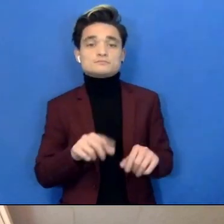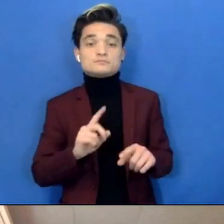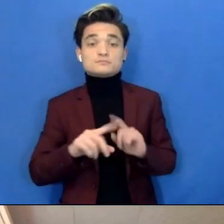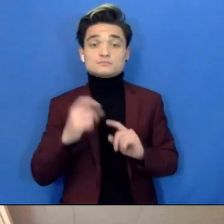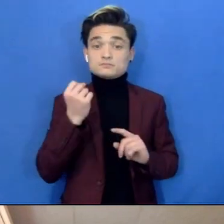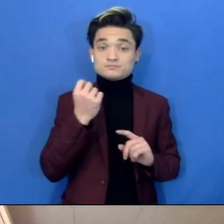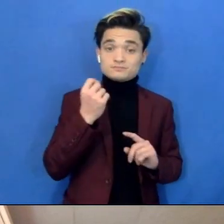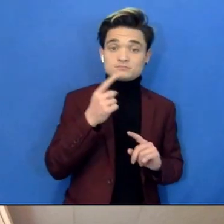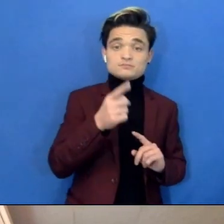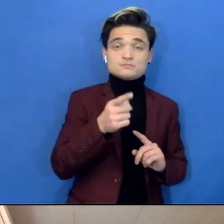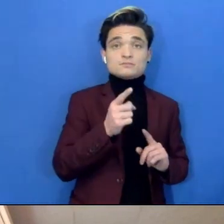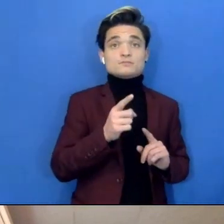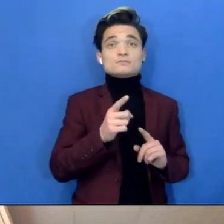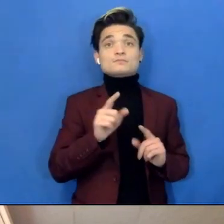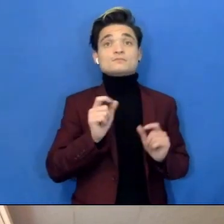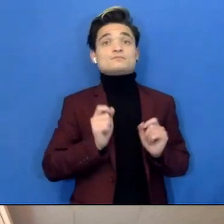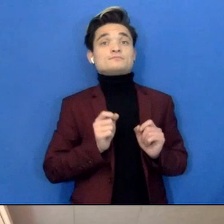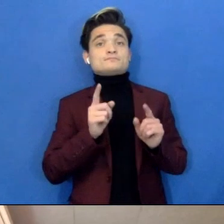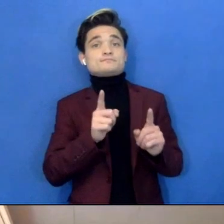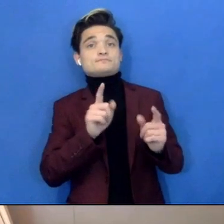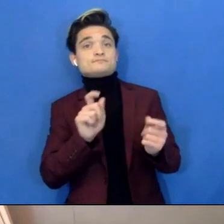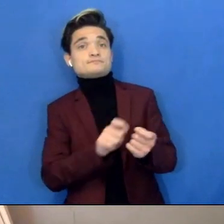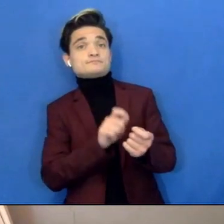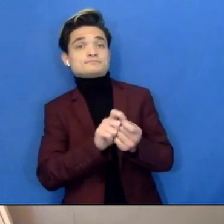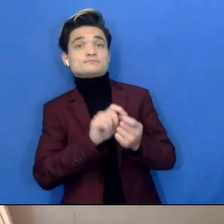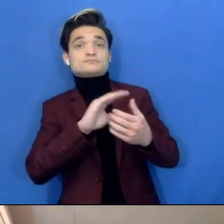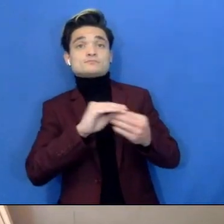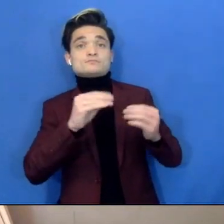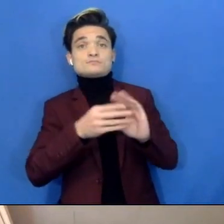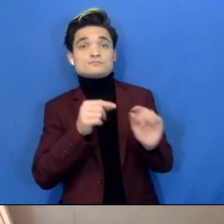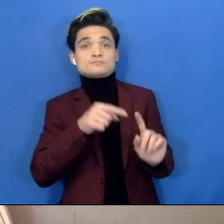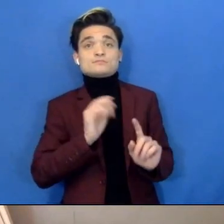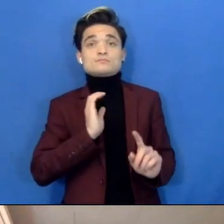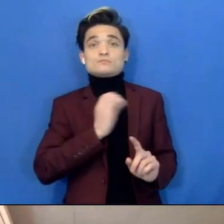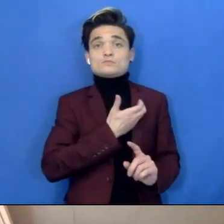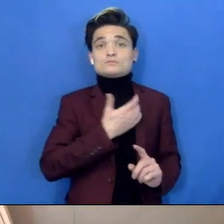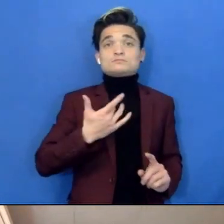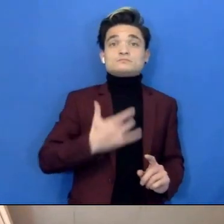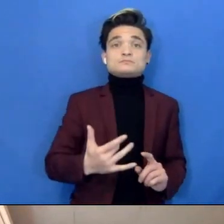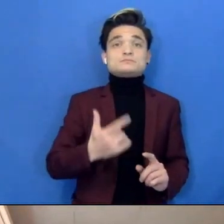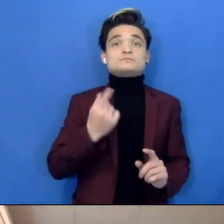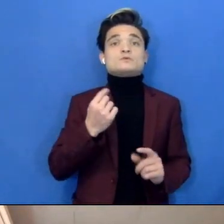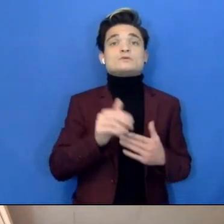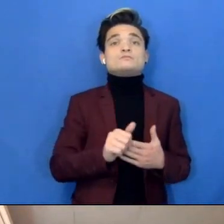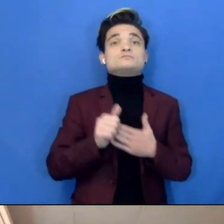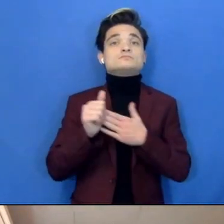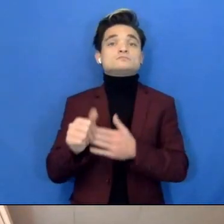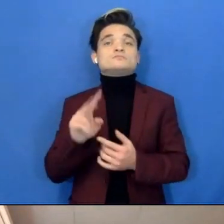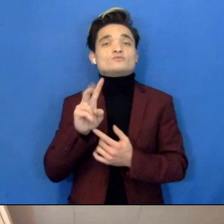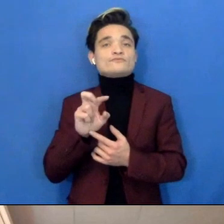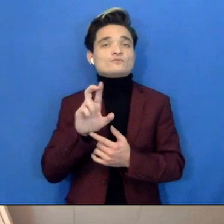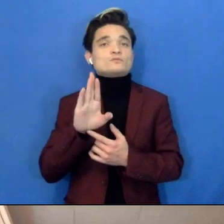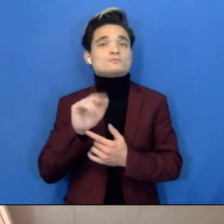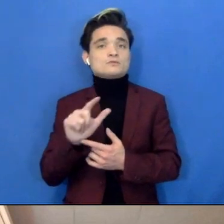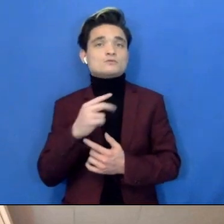story or narrative, the tendency is to lead things verbally, to give ourselves labels so the audience